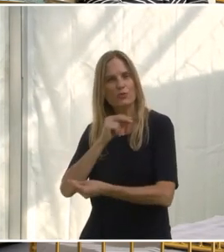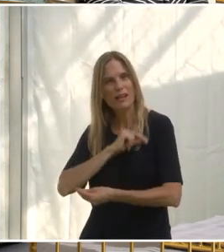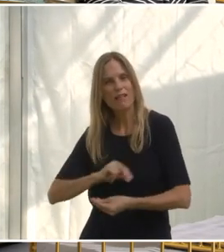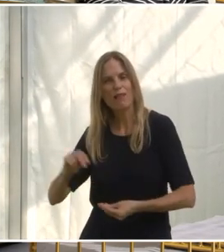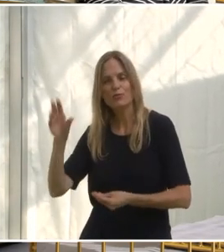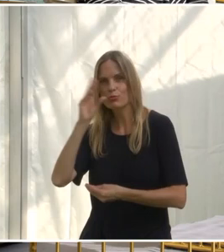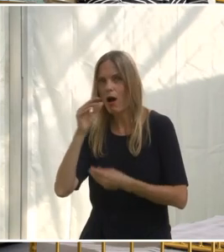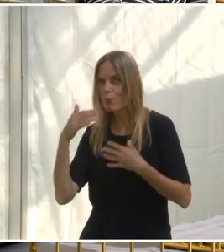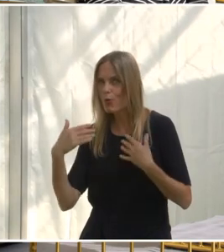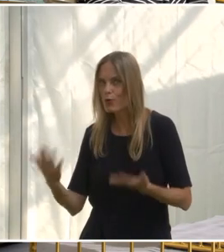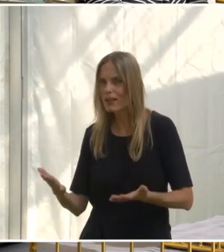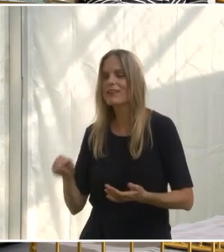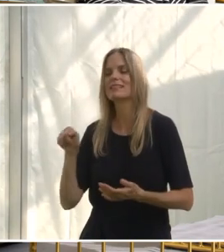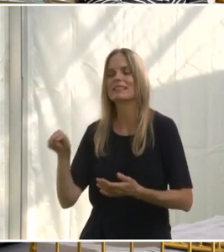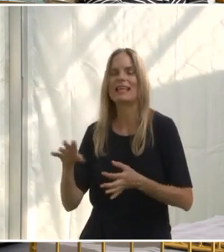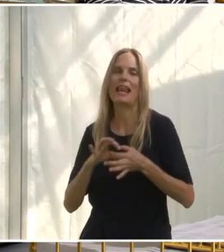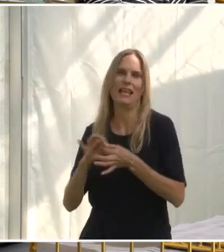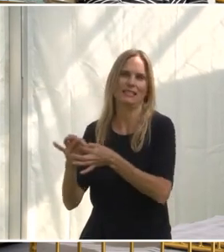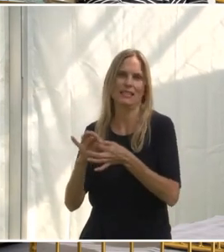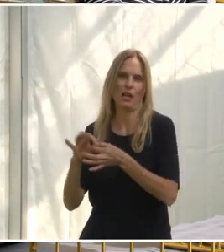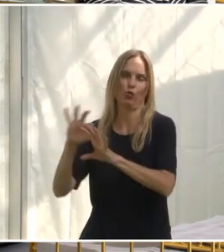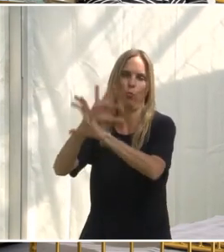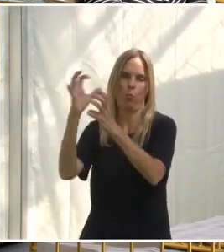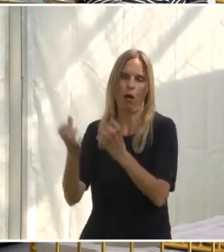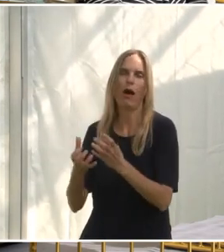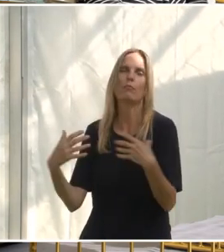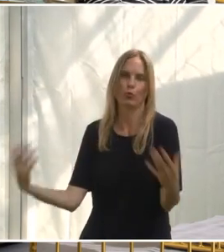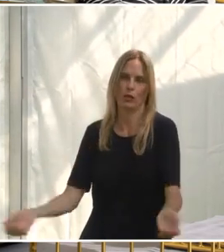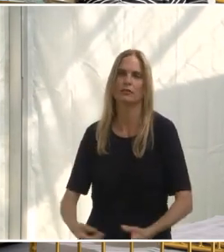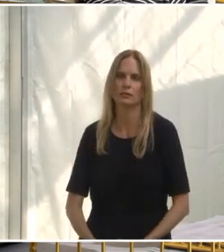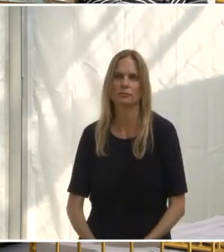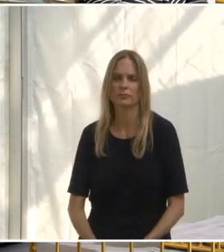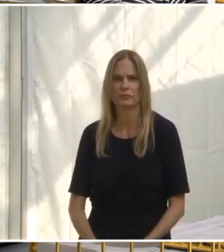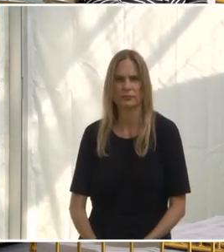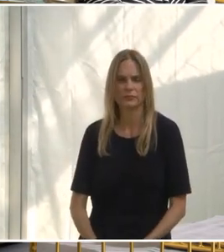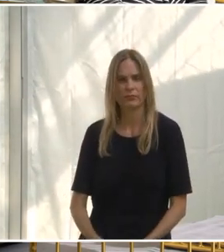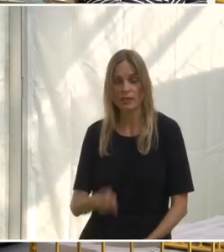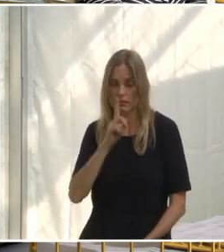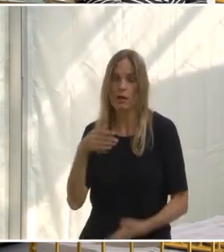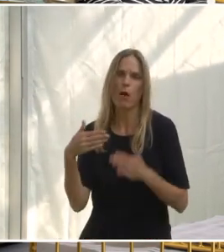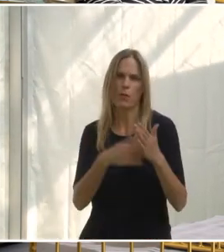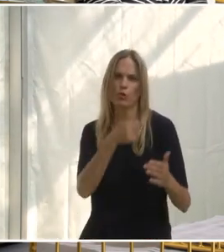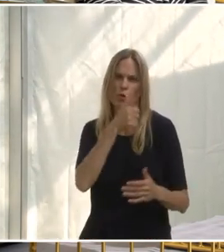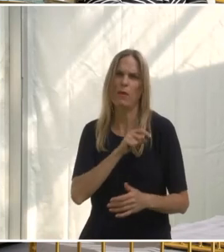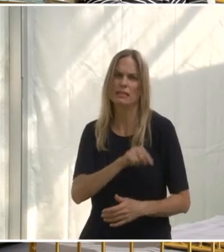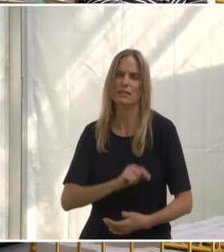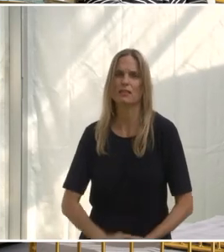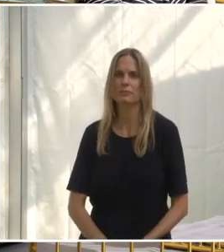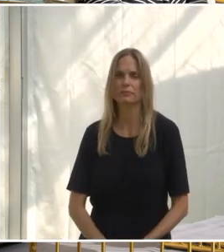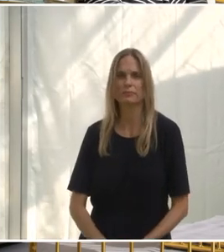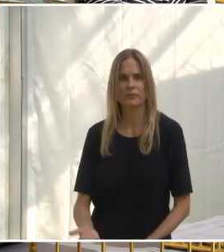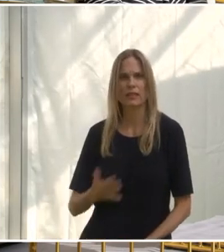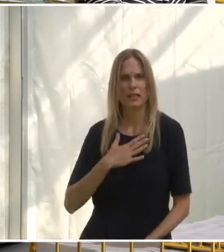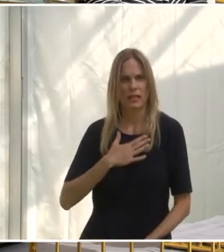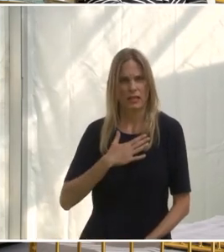that is really a global issue, impacting also Estonia. Yes, thank you. I